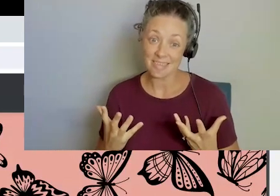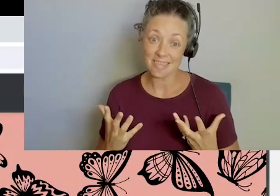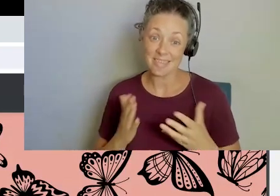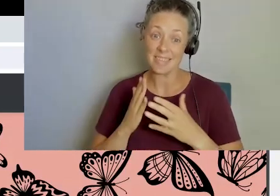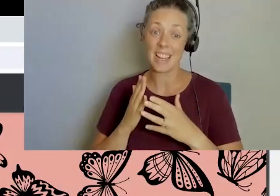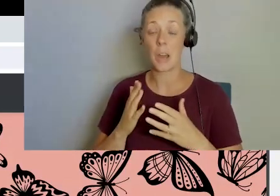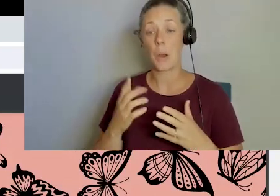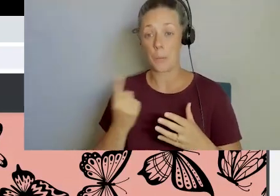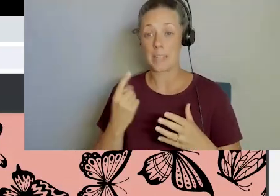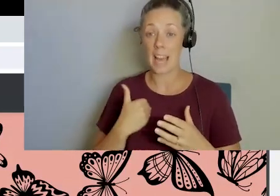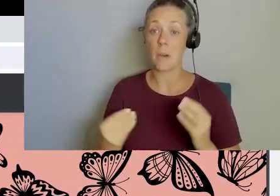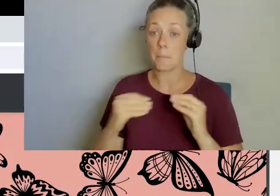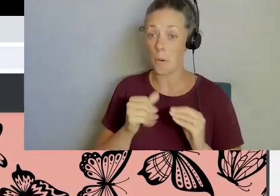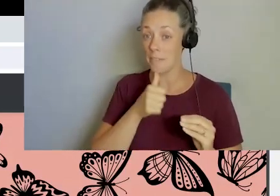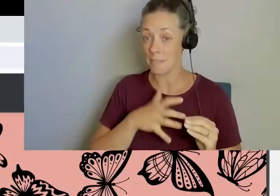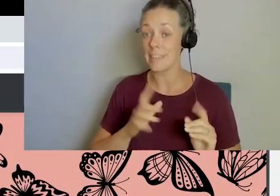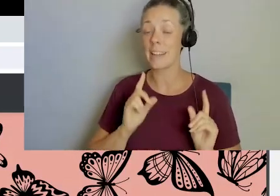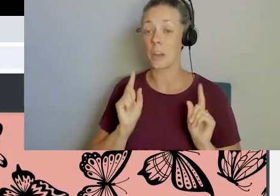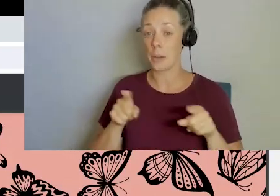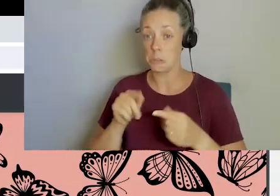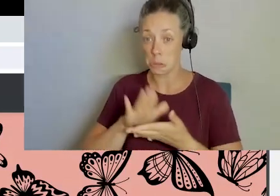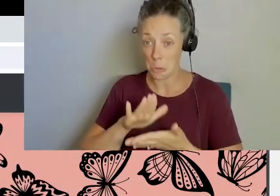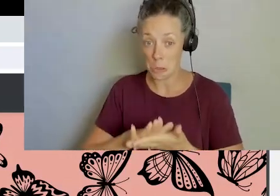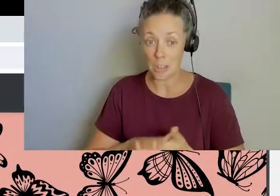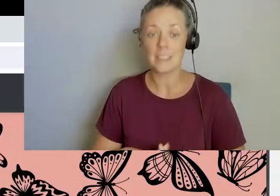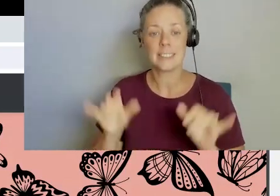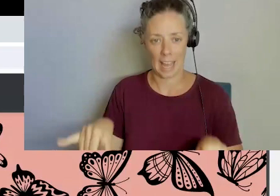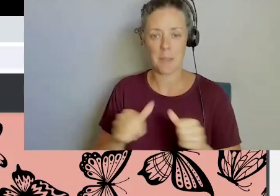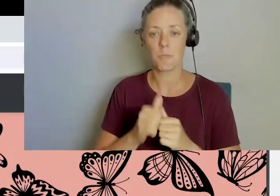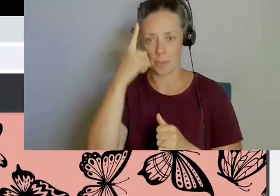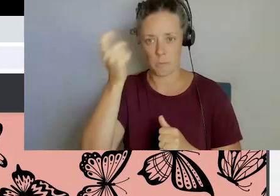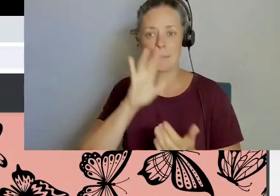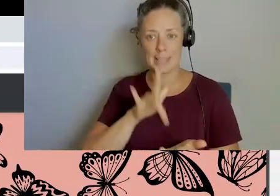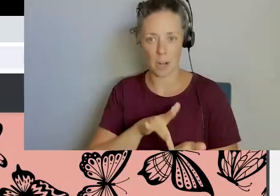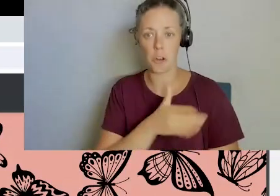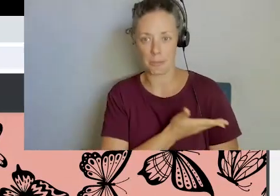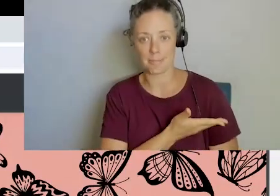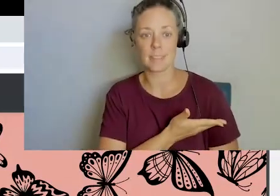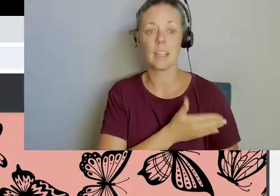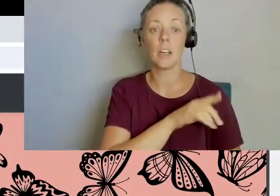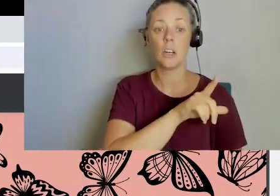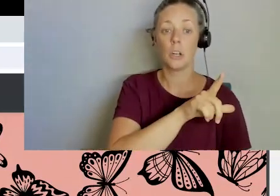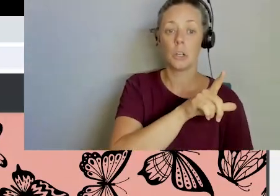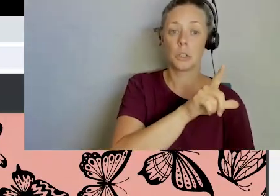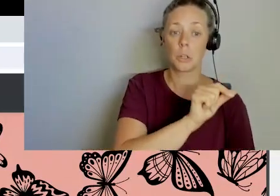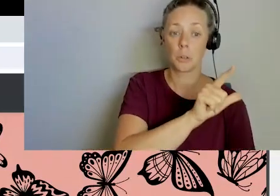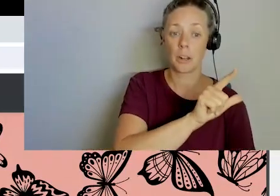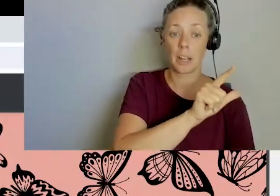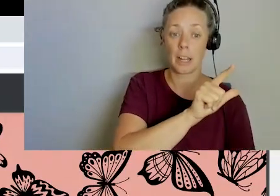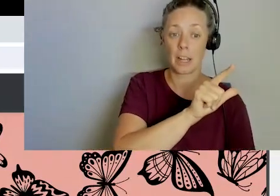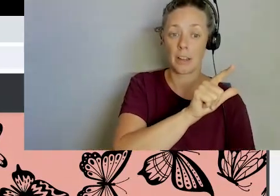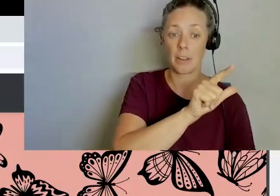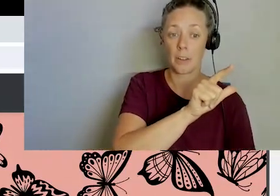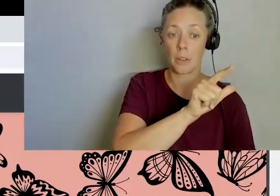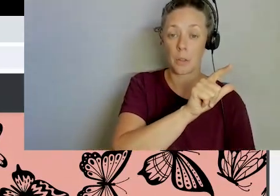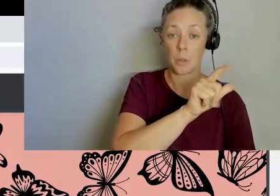to school, but same here at the Dream Center, we have for the spring of 2024, 253 female students